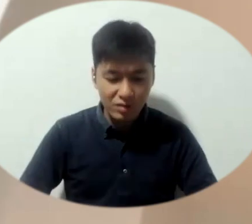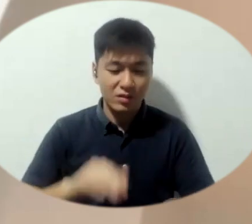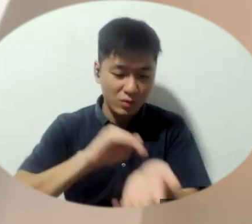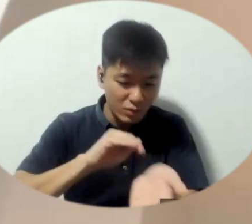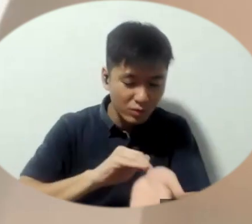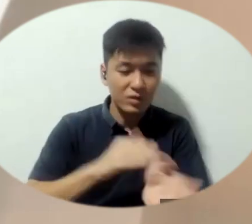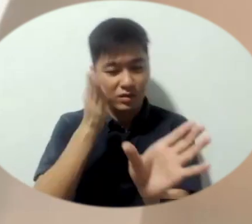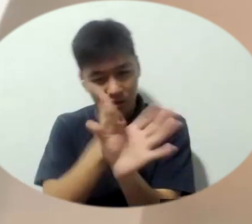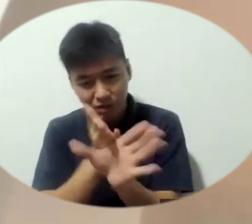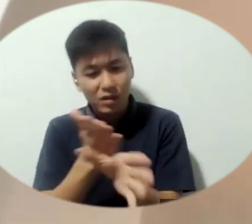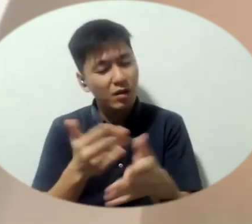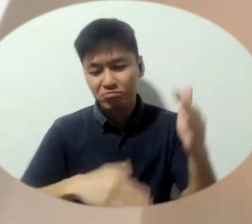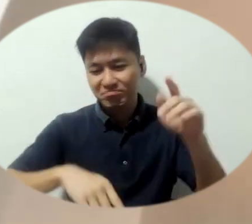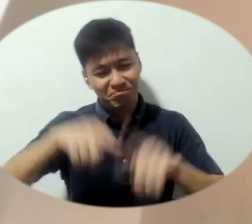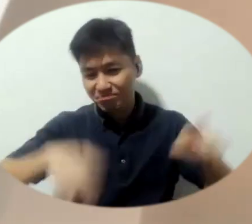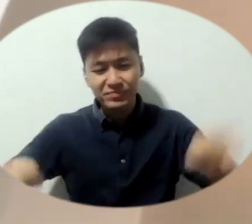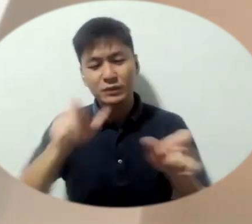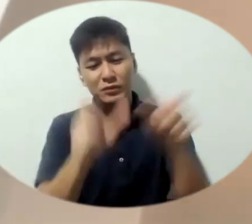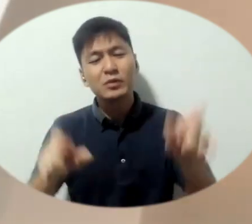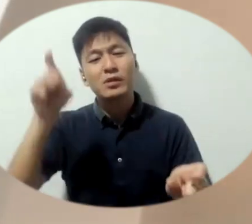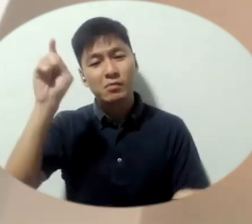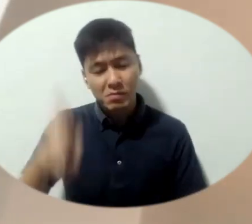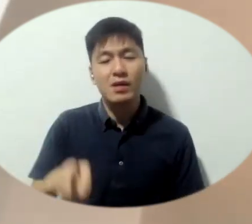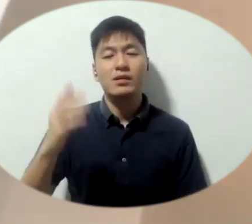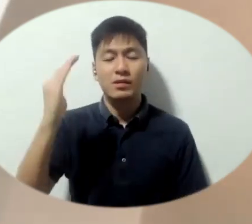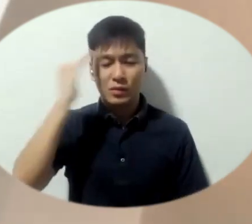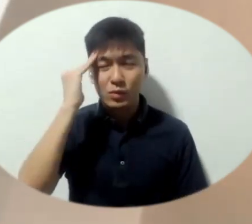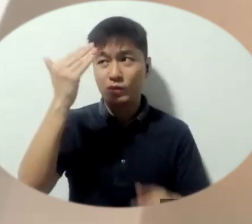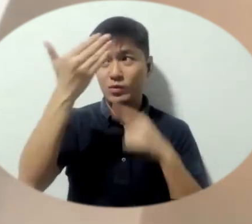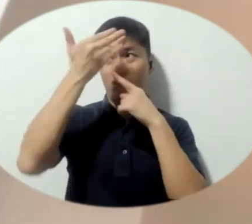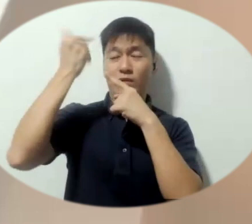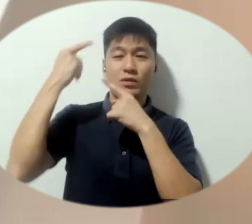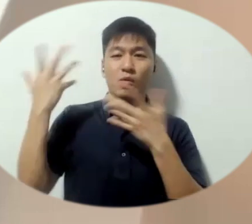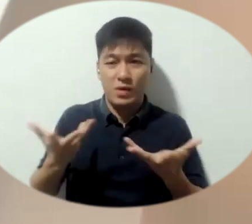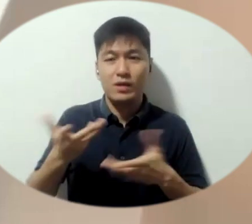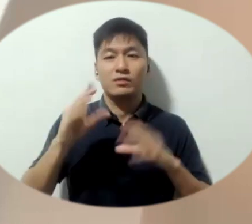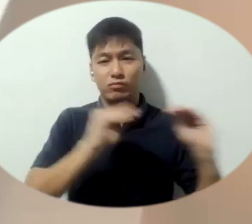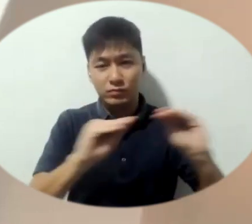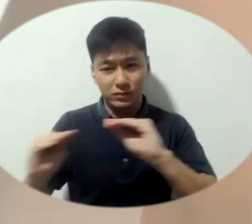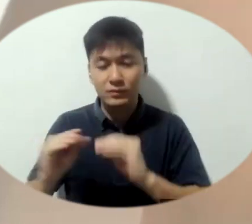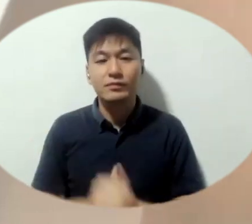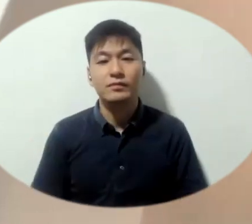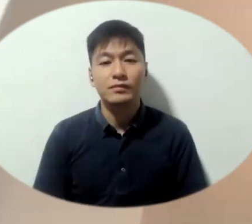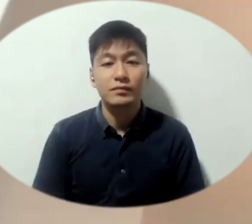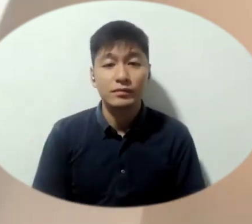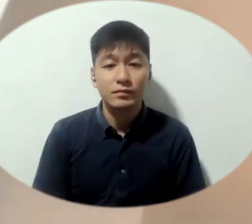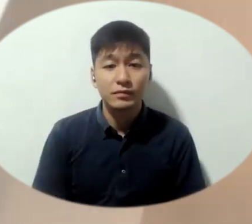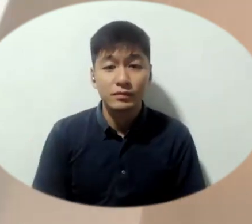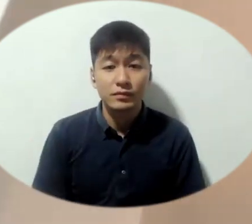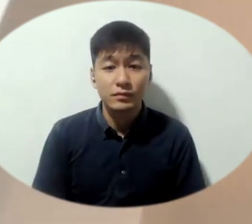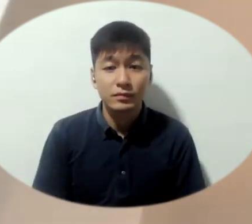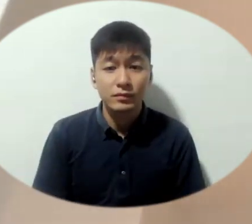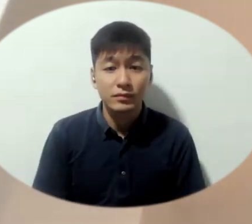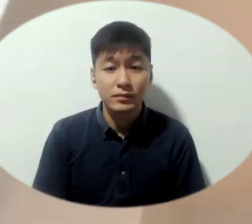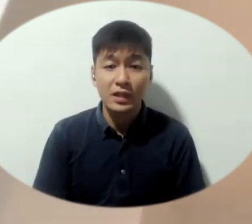I am glad to say that we gathered 25 different nationalities in the Walking the Talk among the 70 participants,